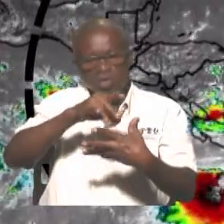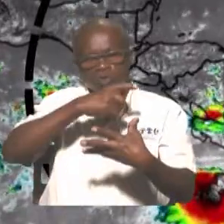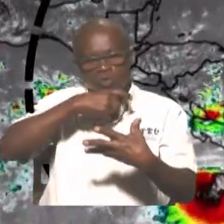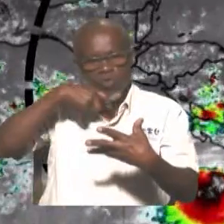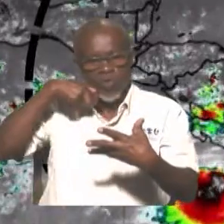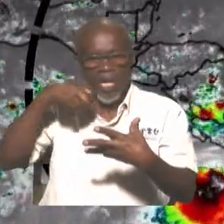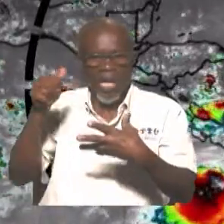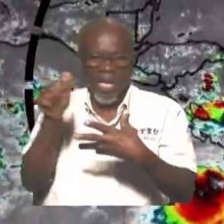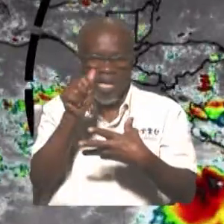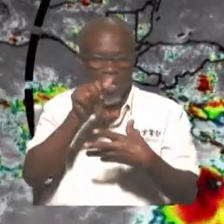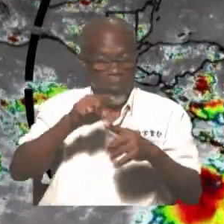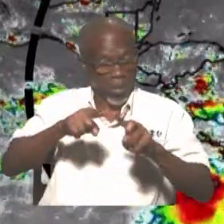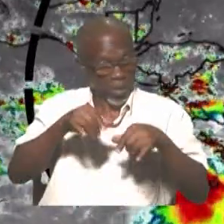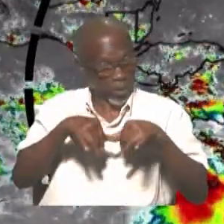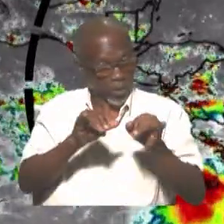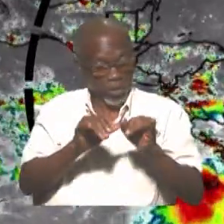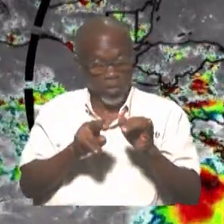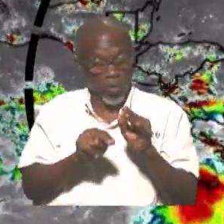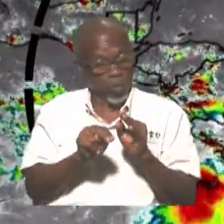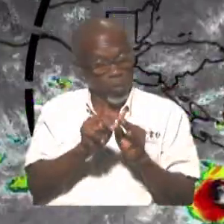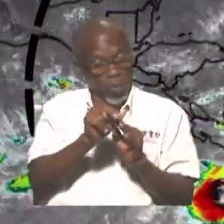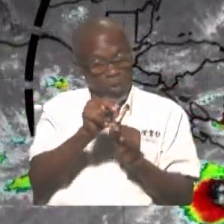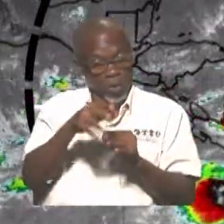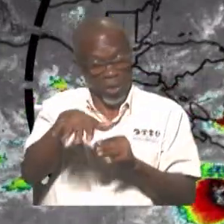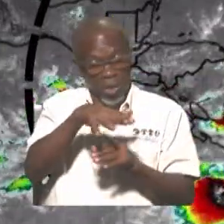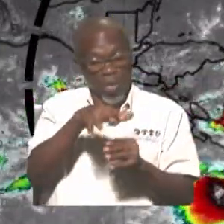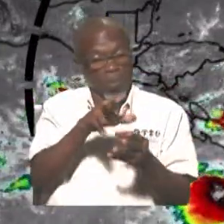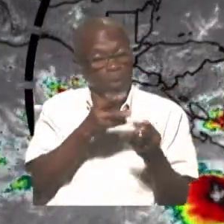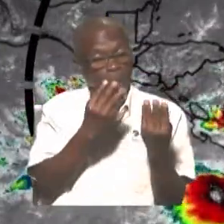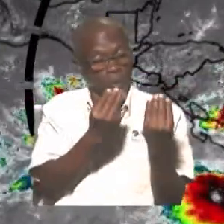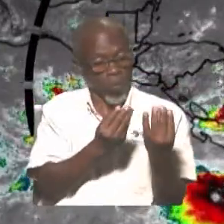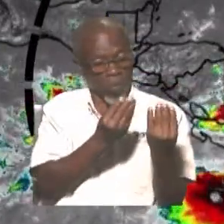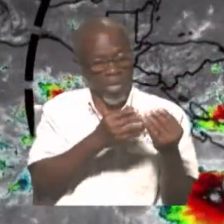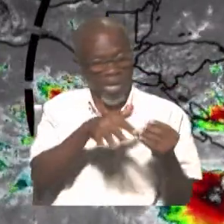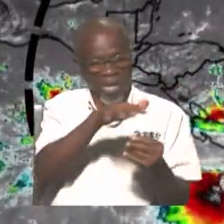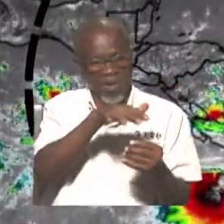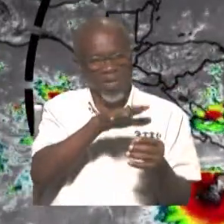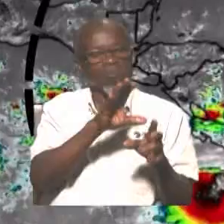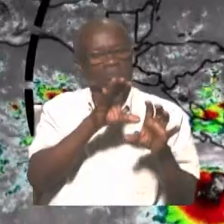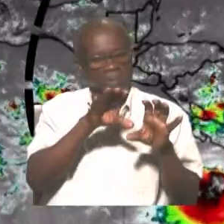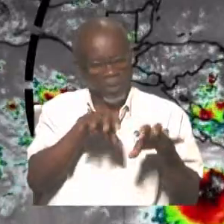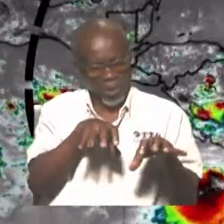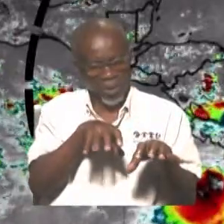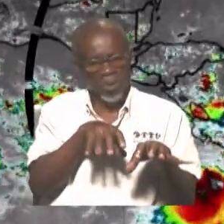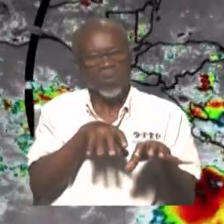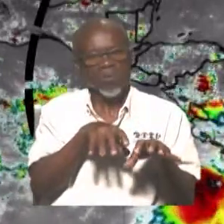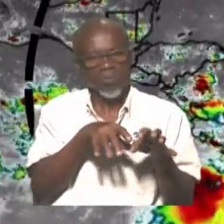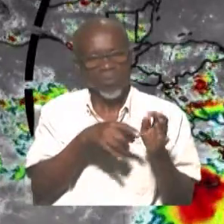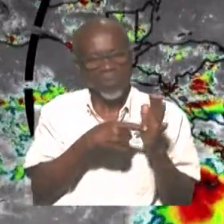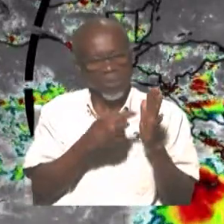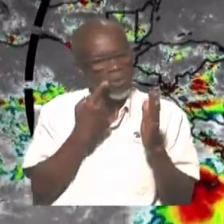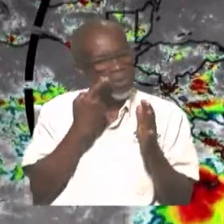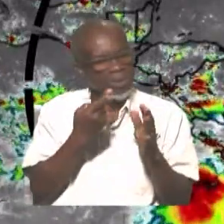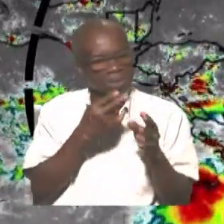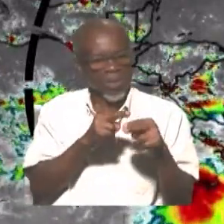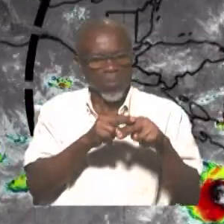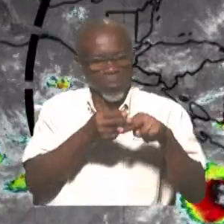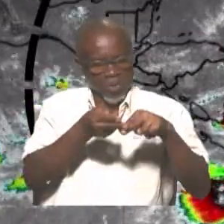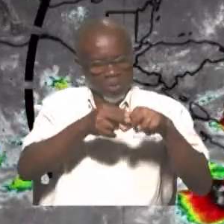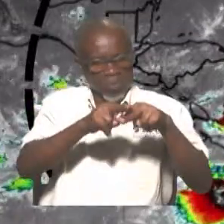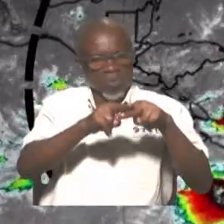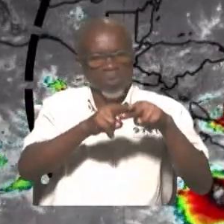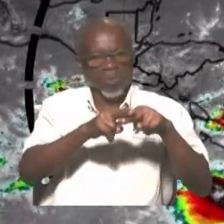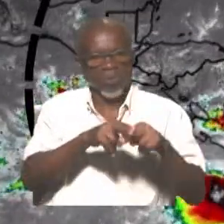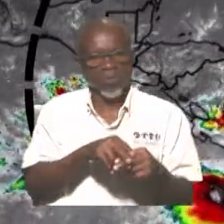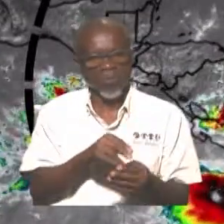pushes northwest into moist environment, development becomes more favorable, especially near the northern Leeward